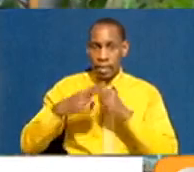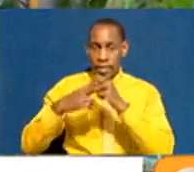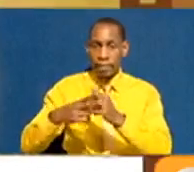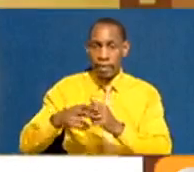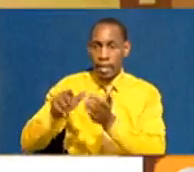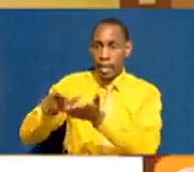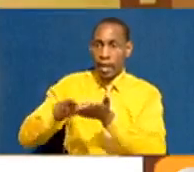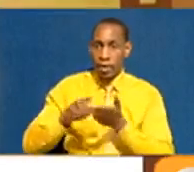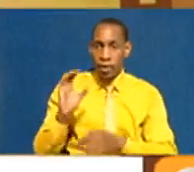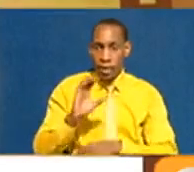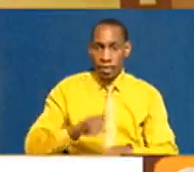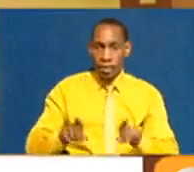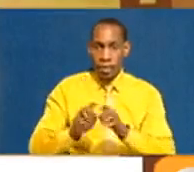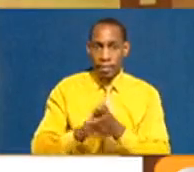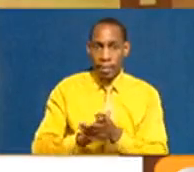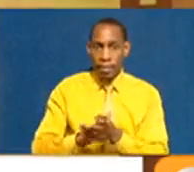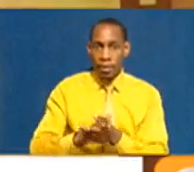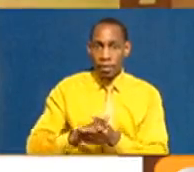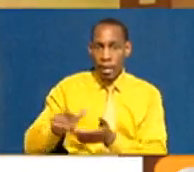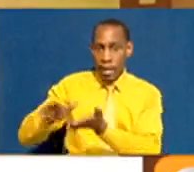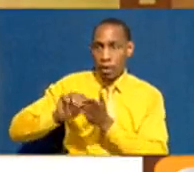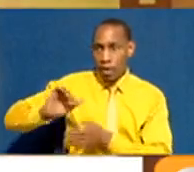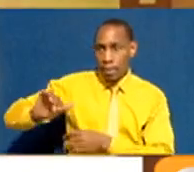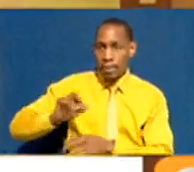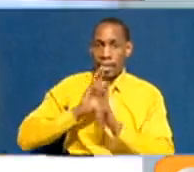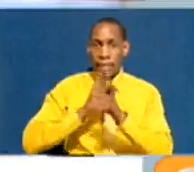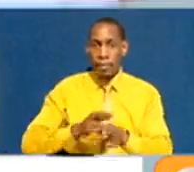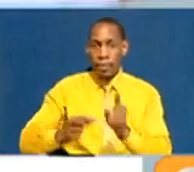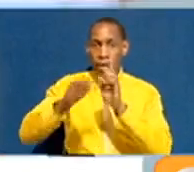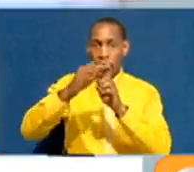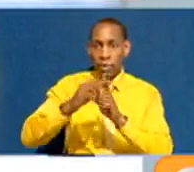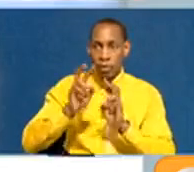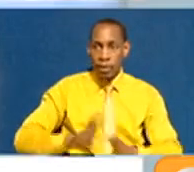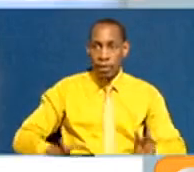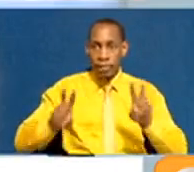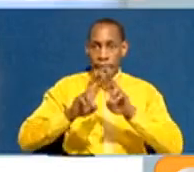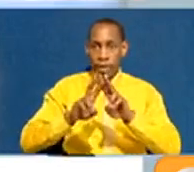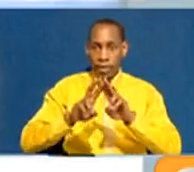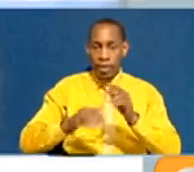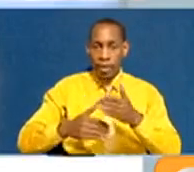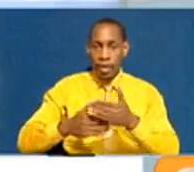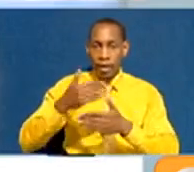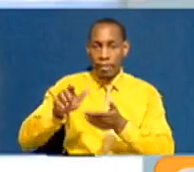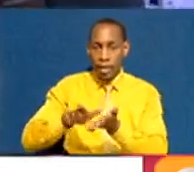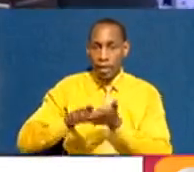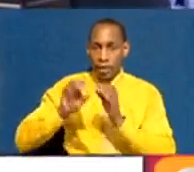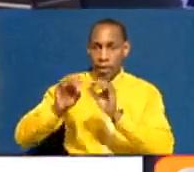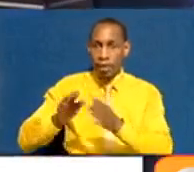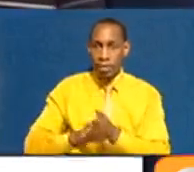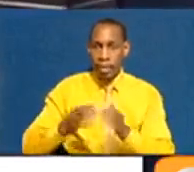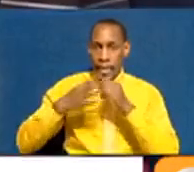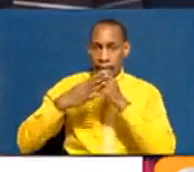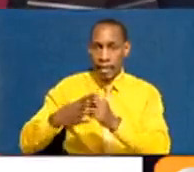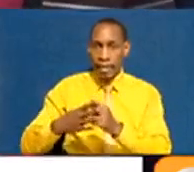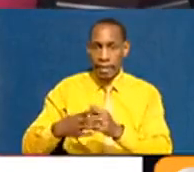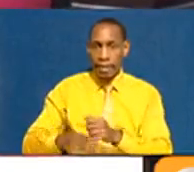loan customers that have outstanding loan balances reported at a net carrying value after statutory loan loss provisions of